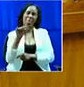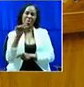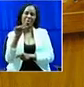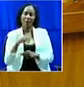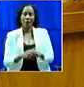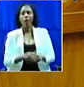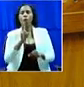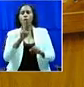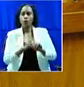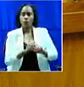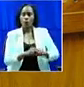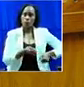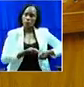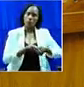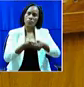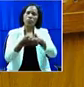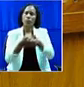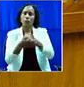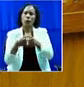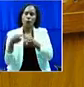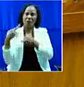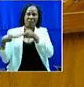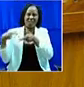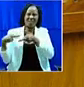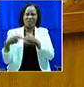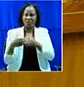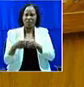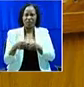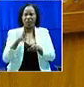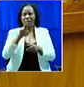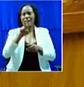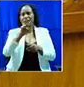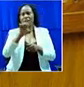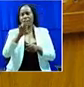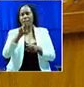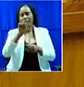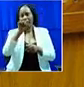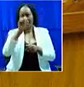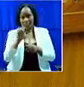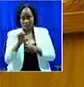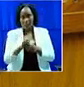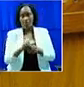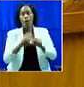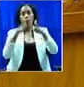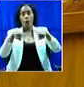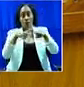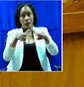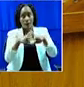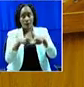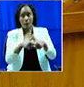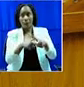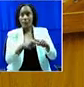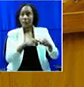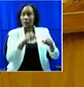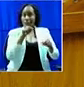the decline of local manufacturing sector and promote re-industrialization through deeper